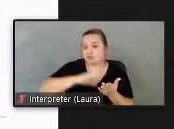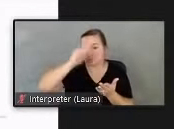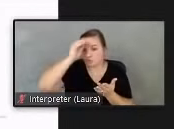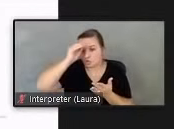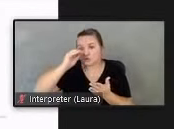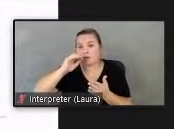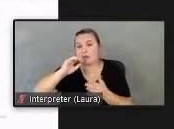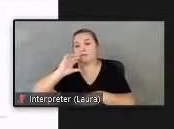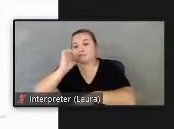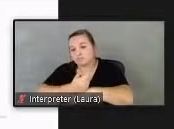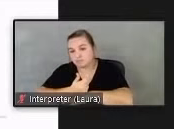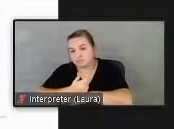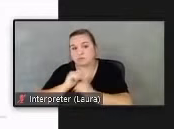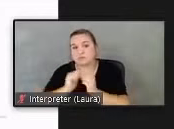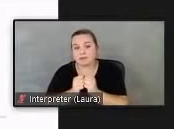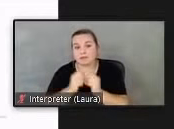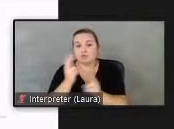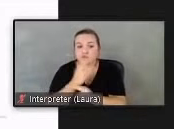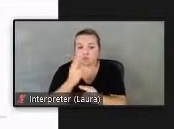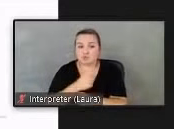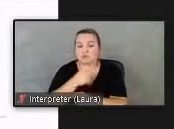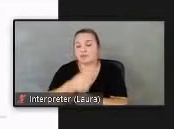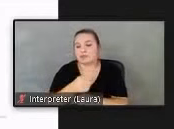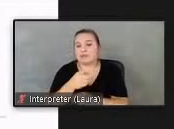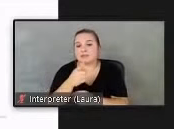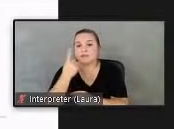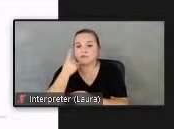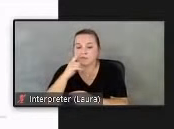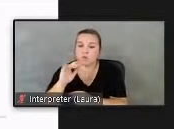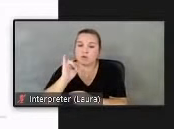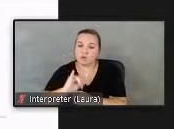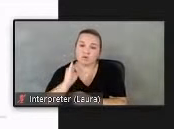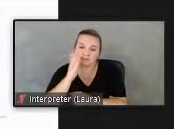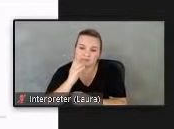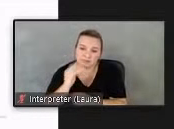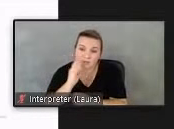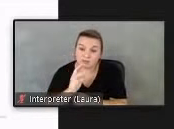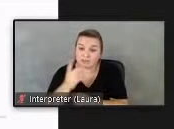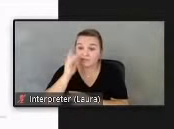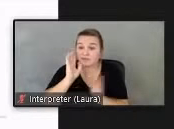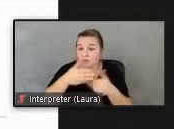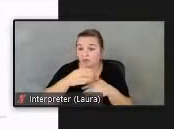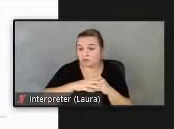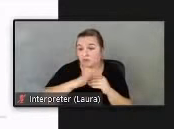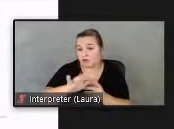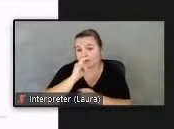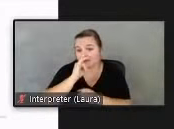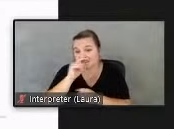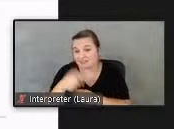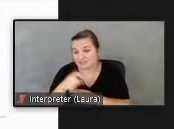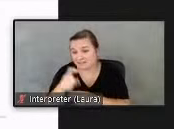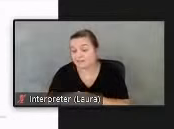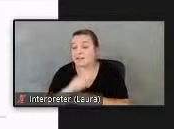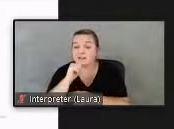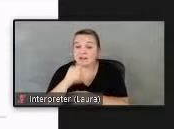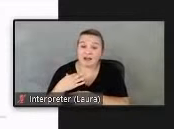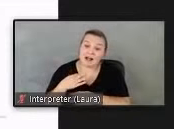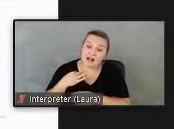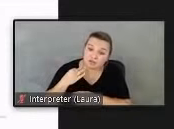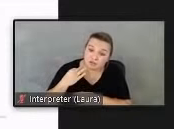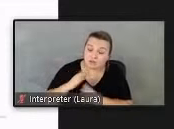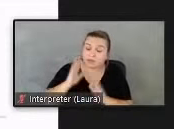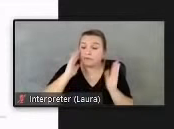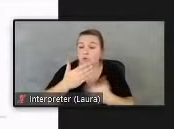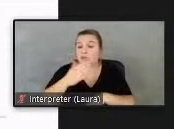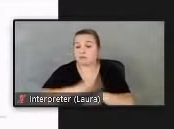of IEPs for kids who have experienced trauma. But focus on the kids' needs, maybe not the eligibility over triennial, maybe focus on,